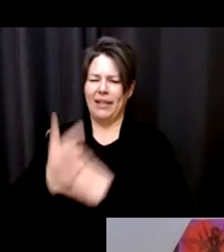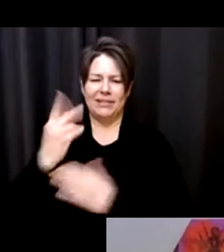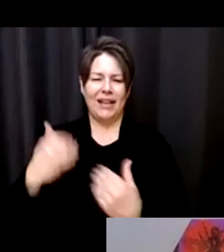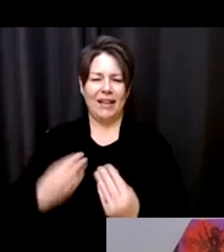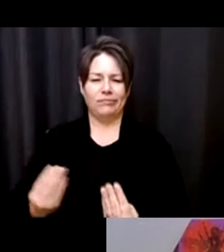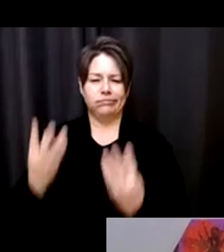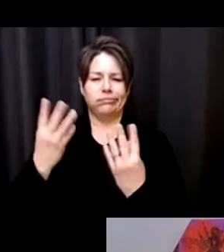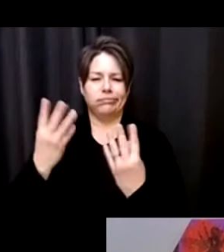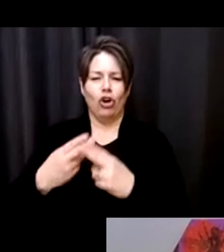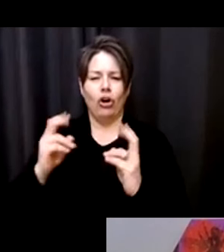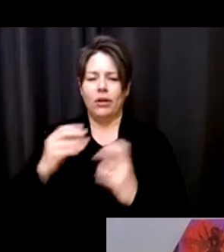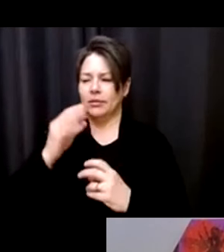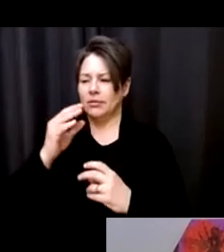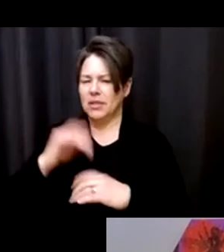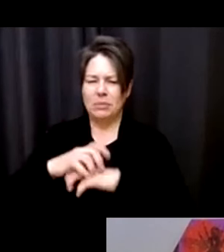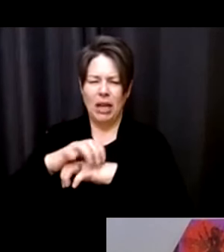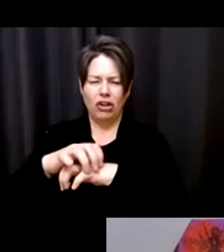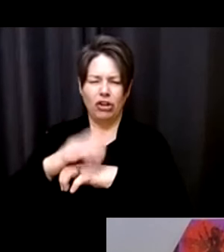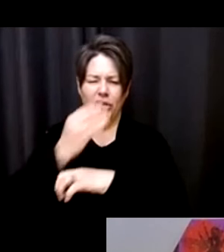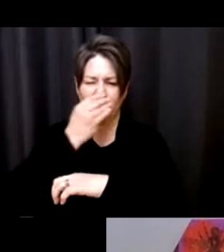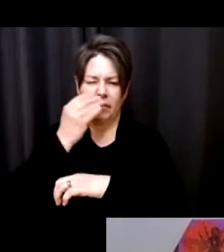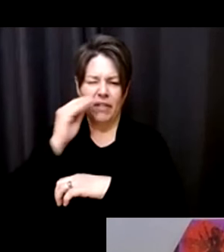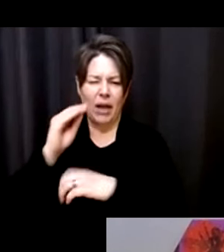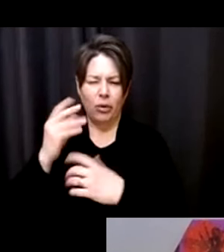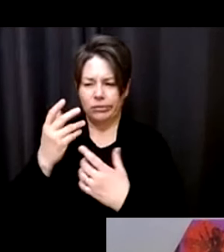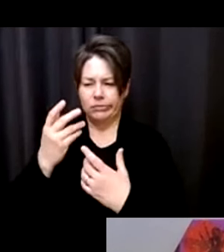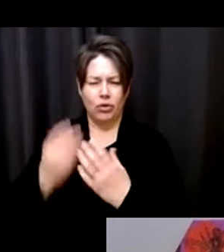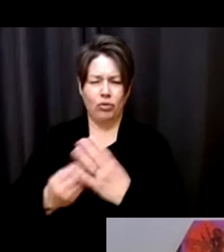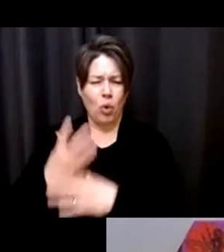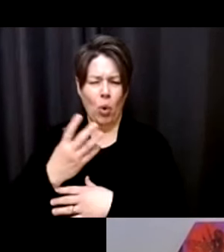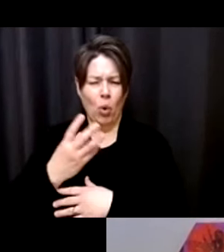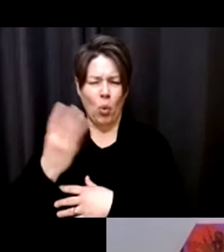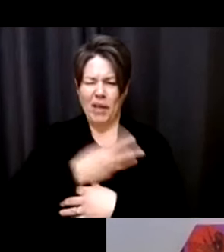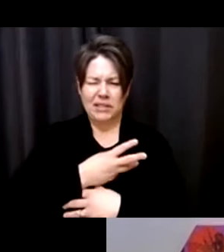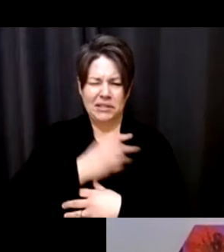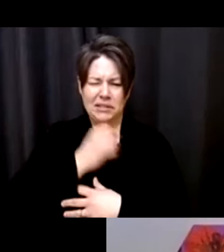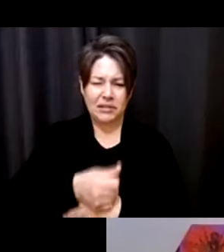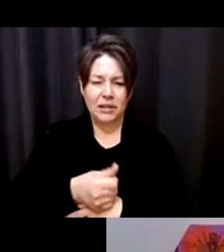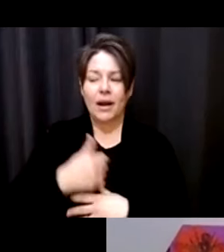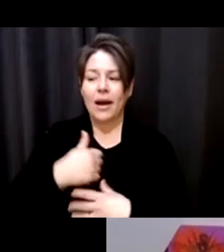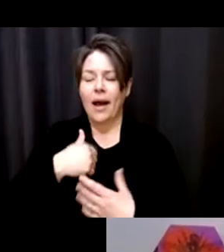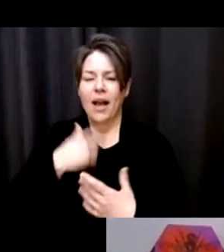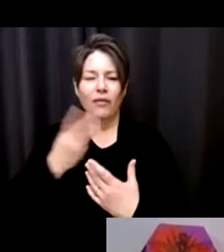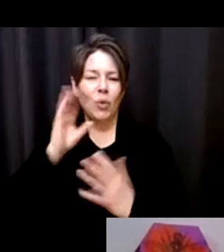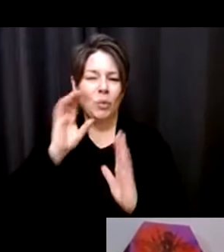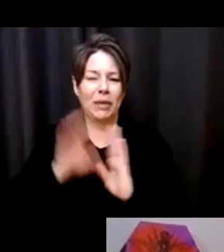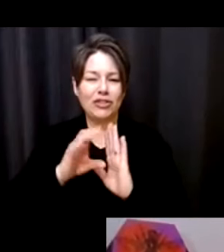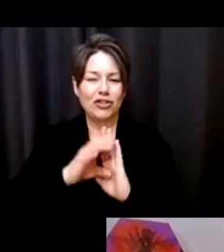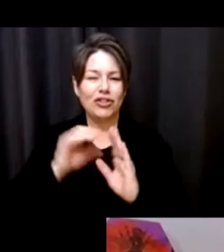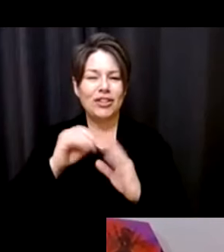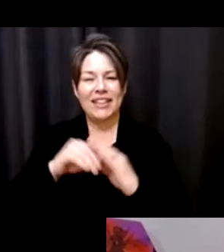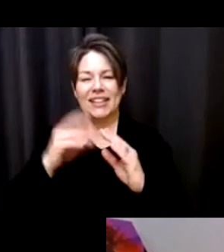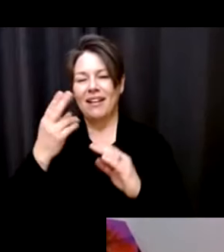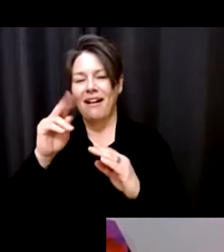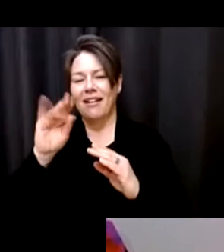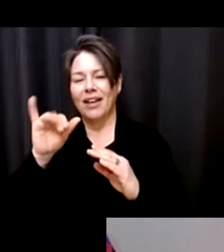called them spider flowers, and they don't grow on the West Coast. So I actually have a few pictures of them in the honeycomb wall